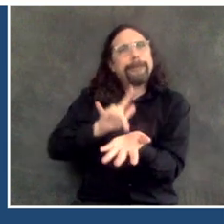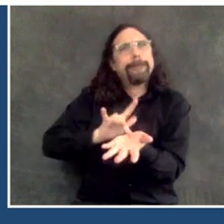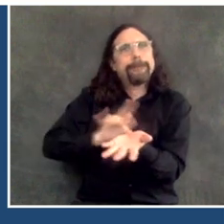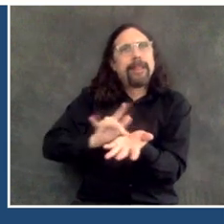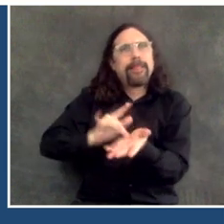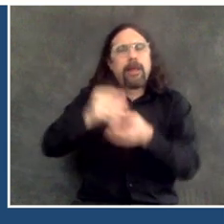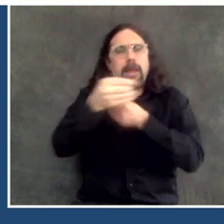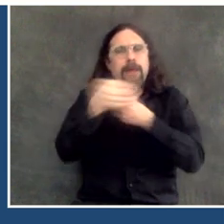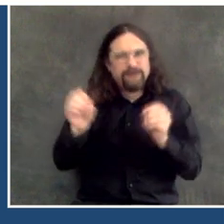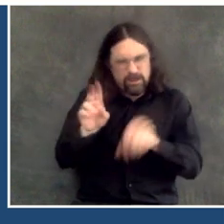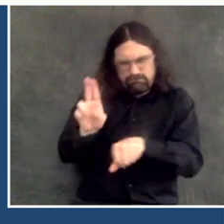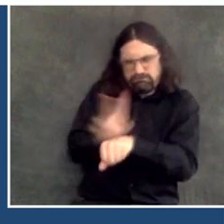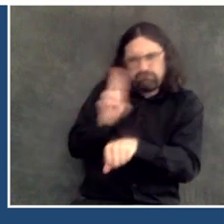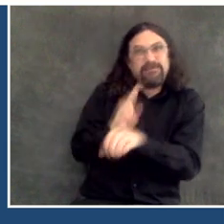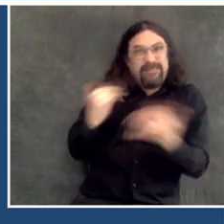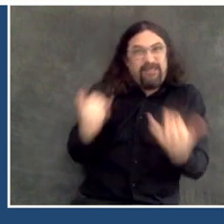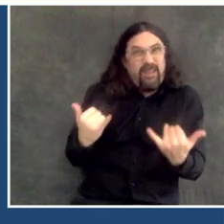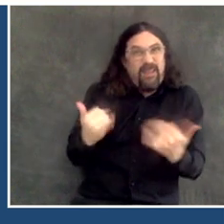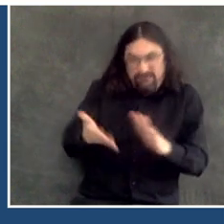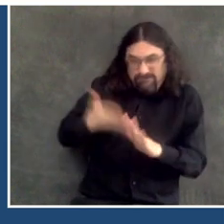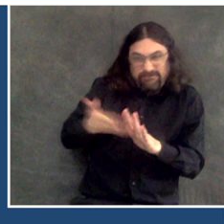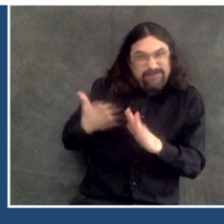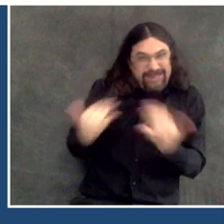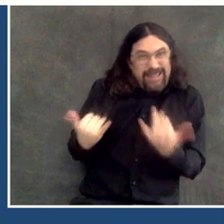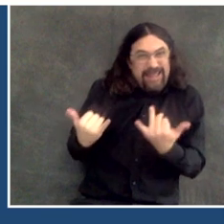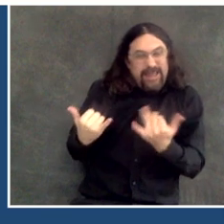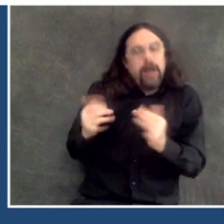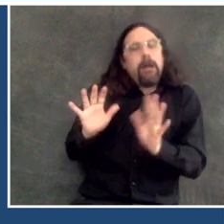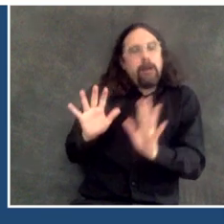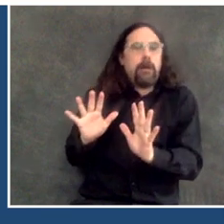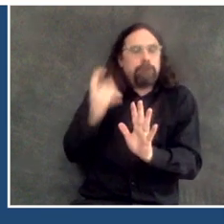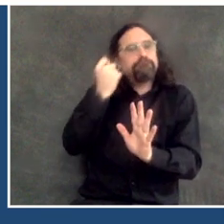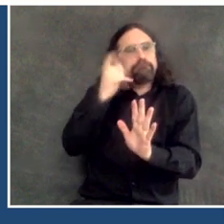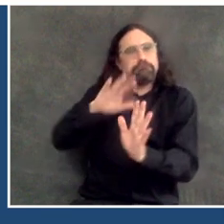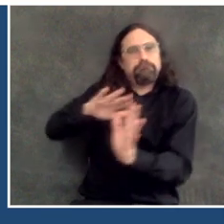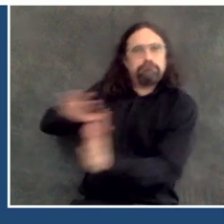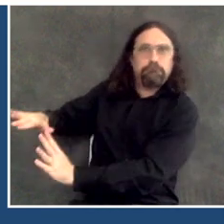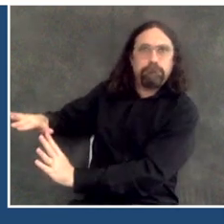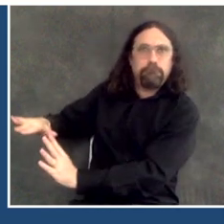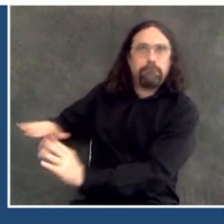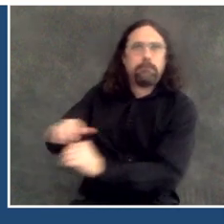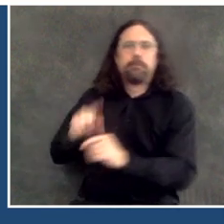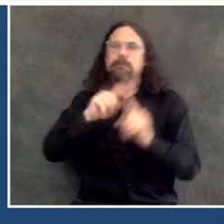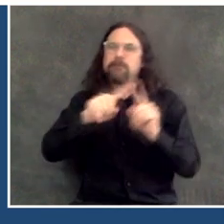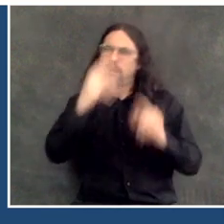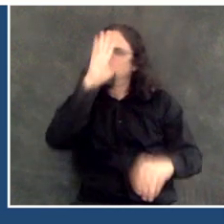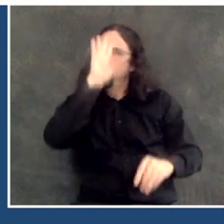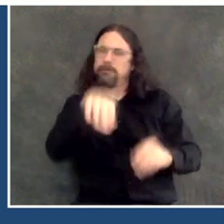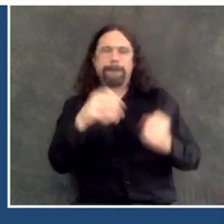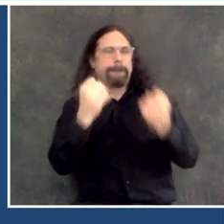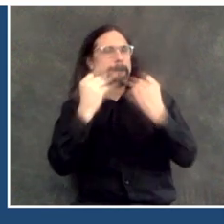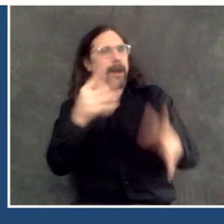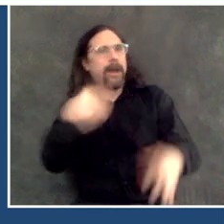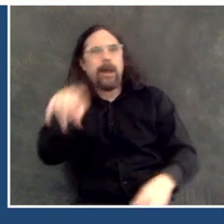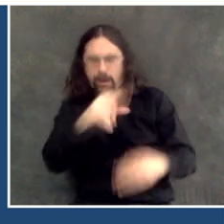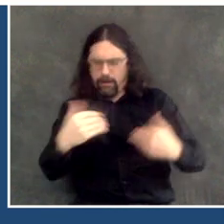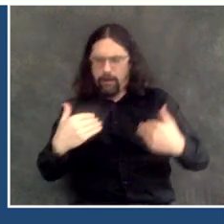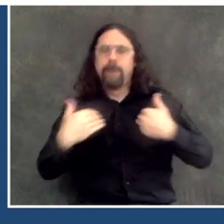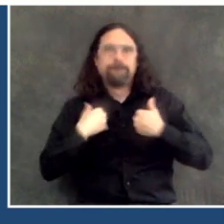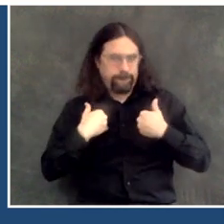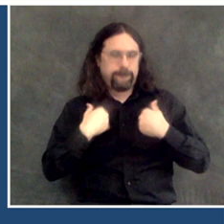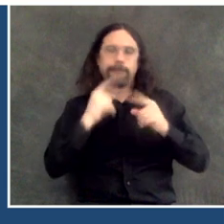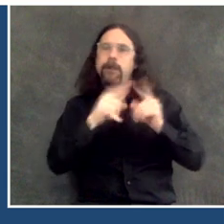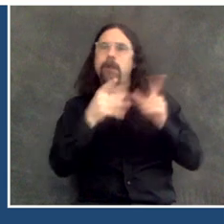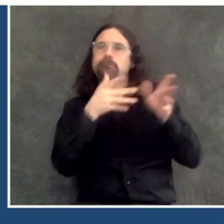supplies that have not been applied to this struggle. They are sitting in offices and warehouses, and that's unacceptable. So I